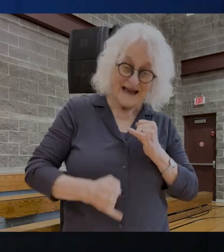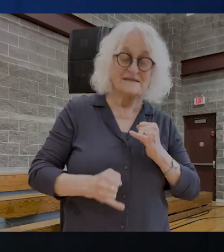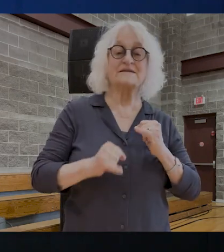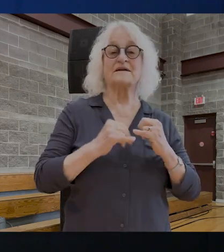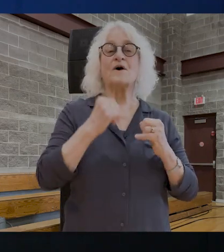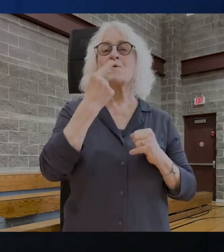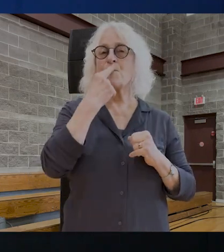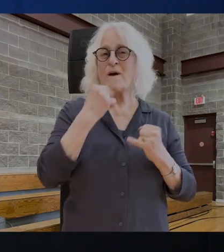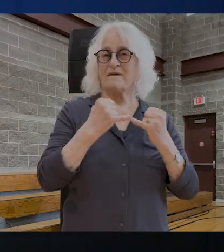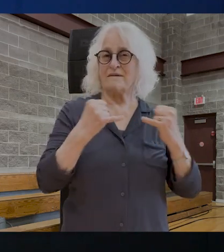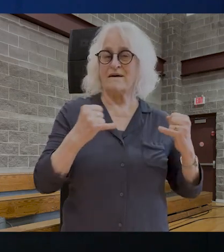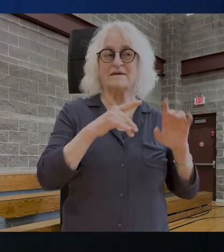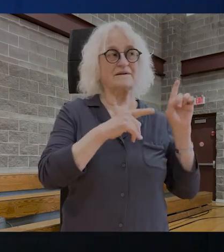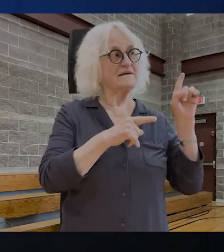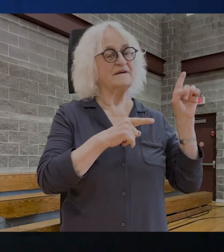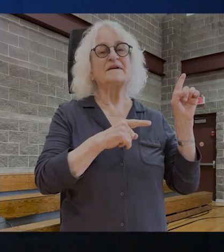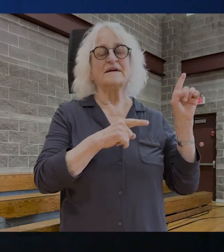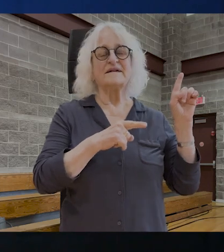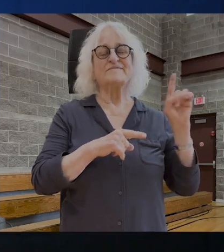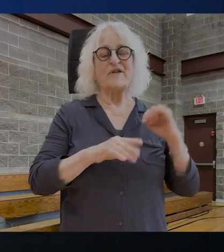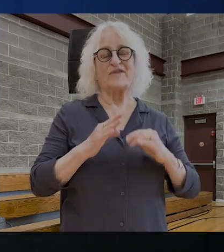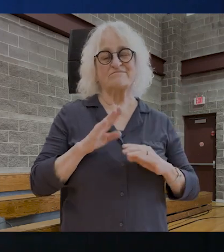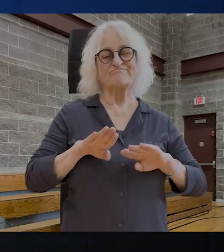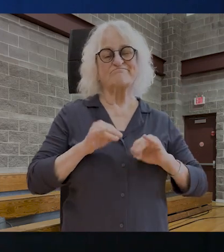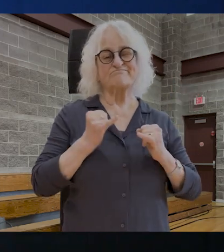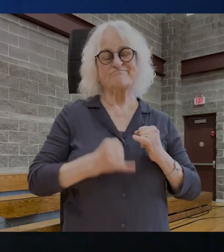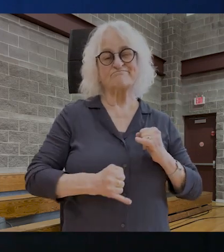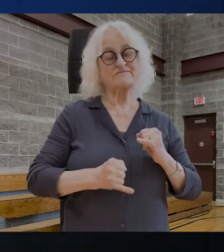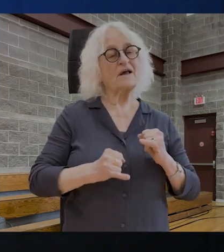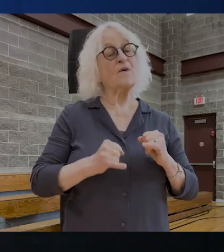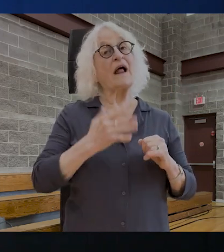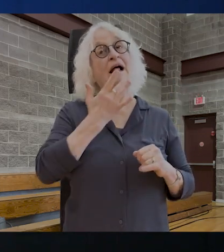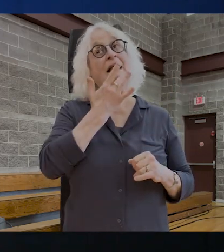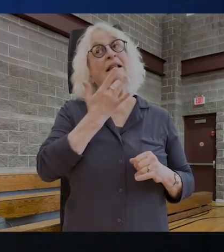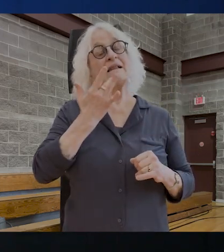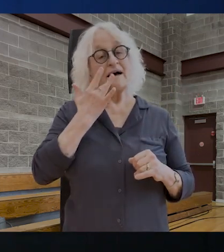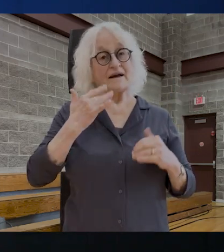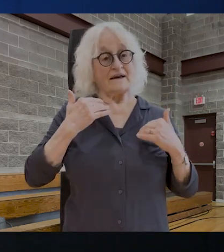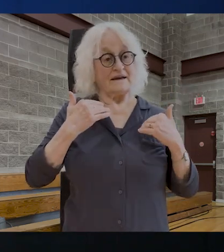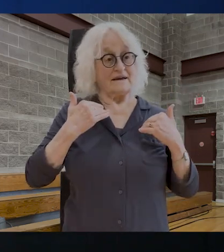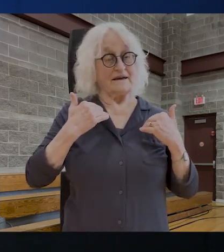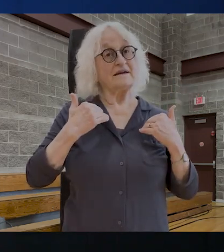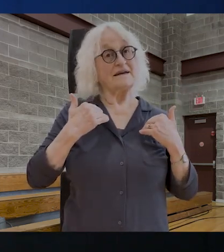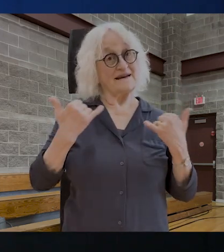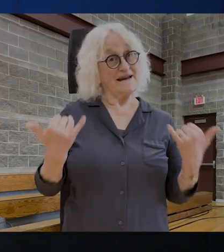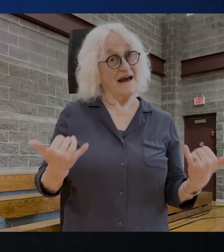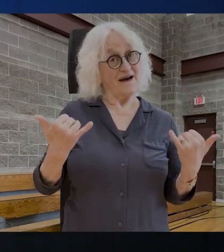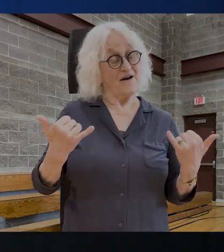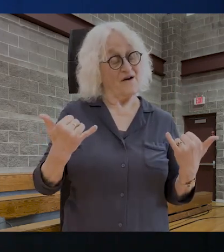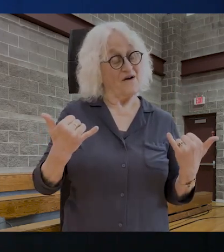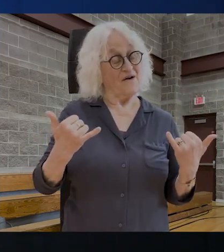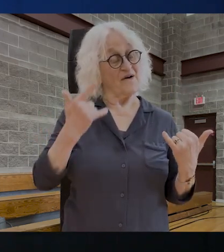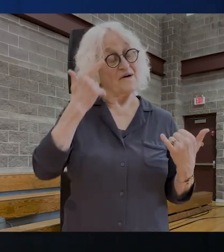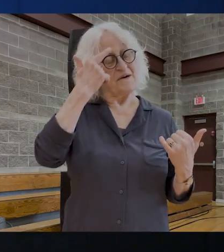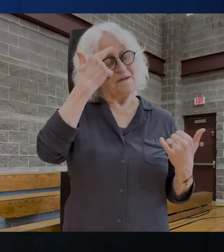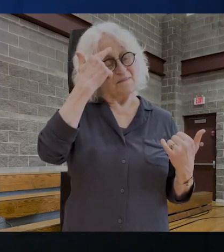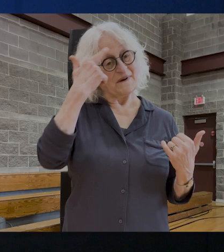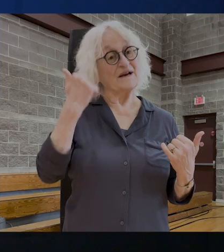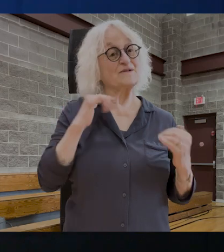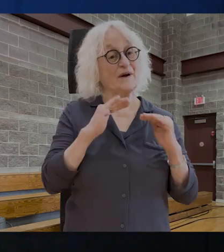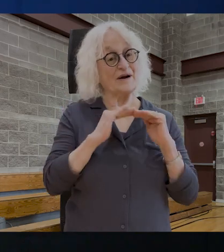line in this chart. We are very fortunate to be in a position right now to be above